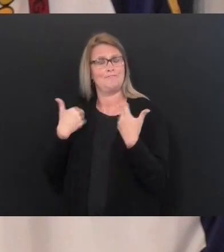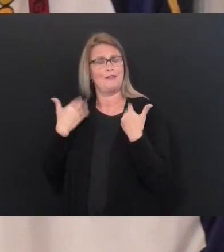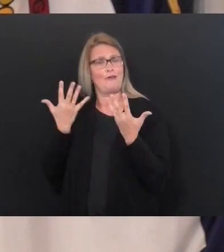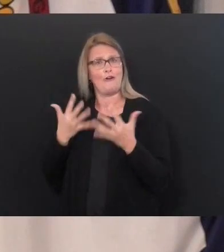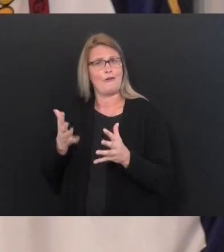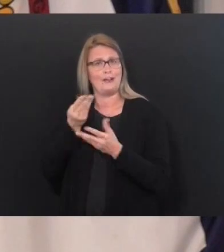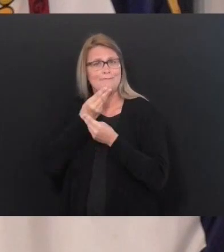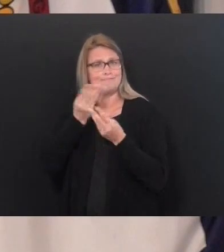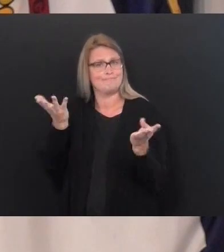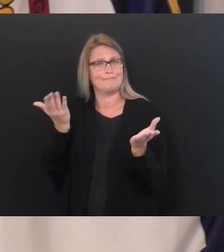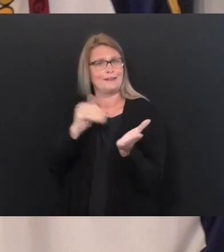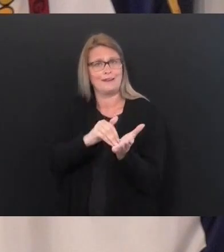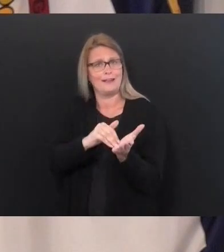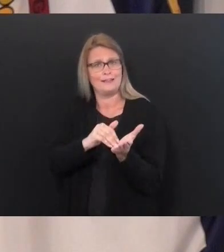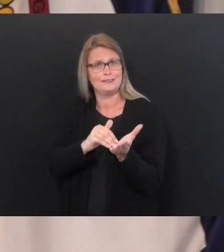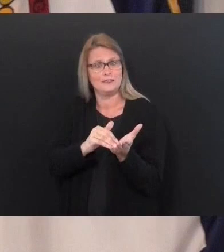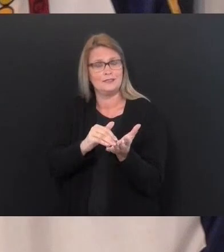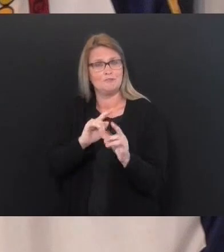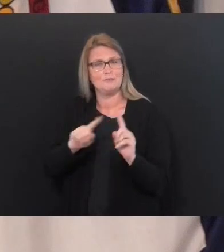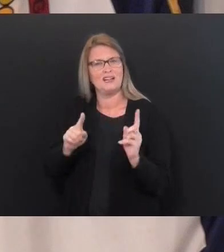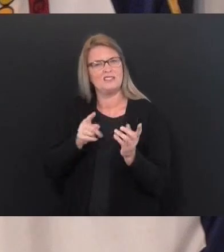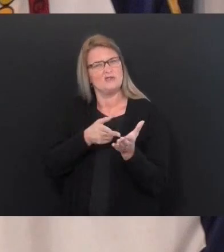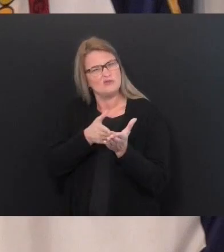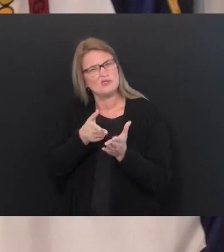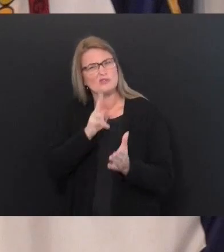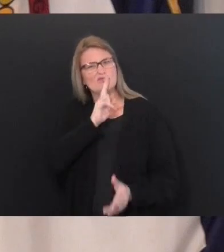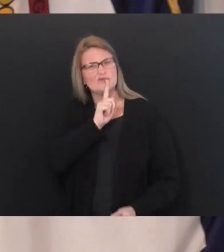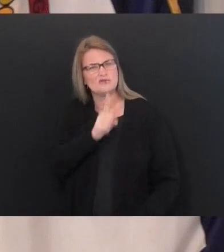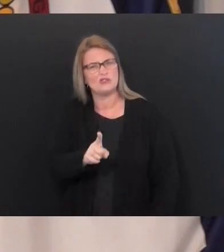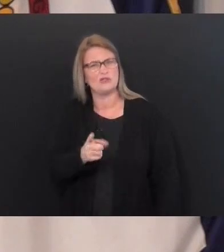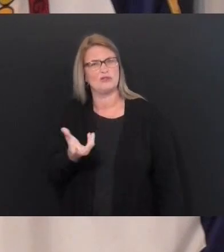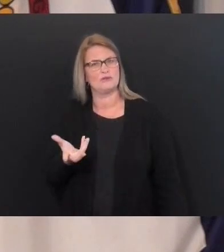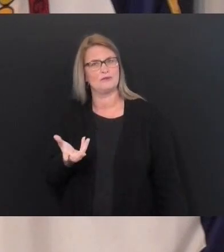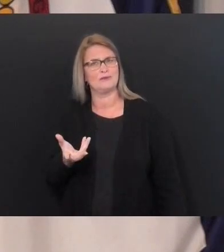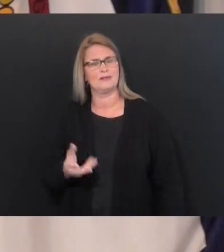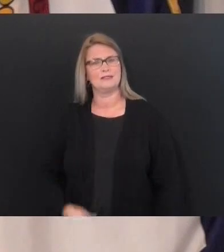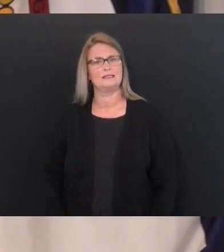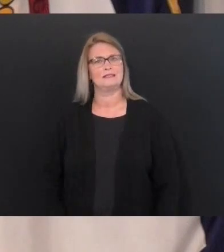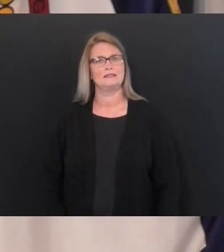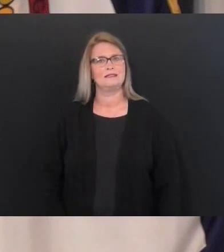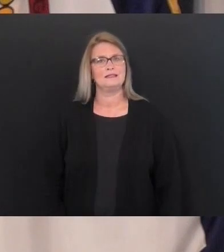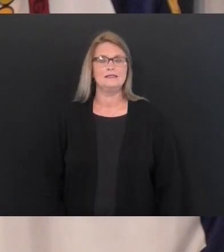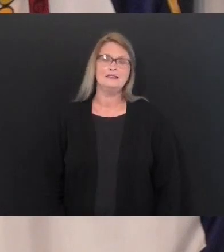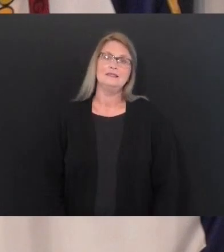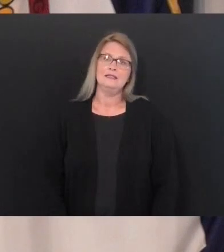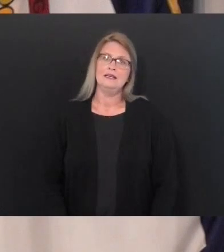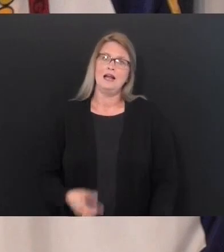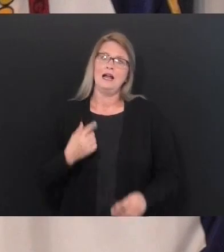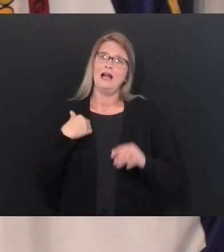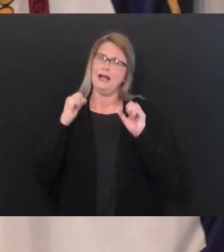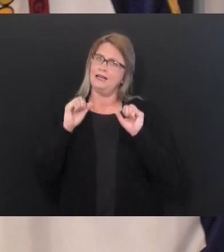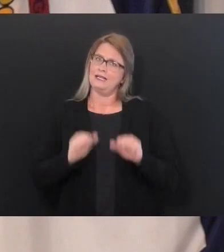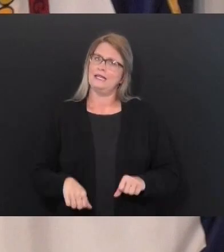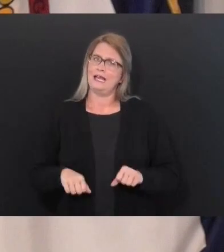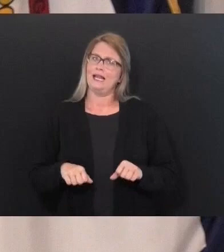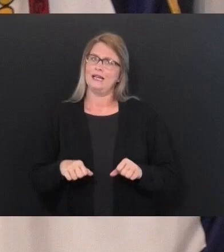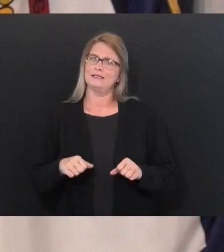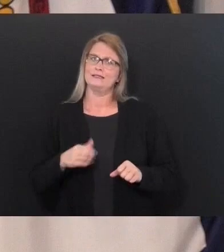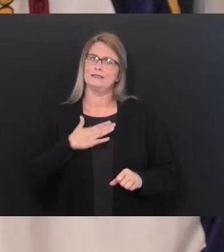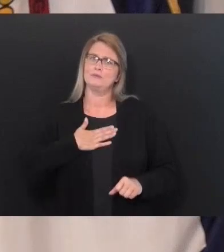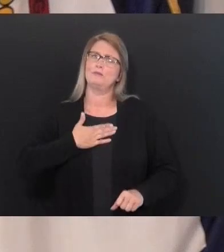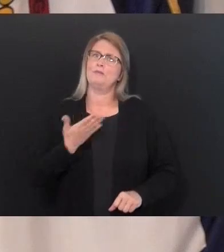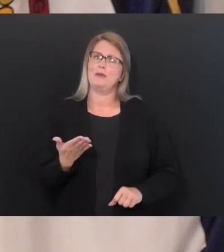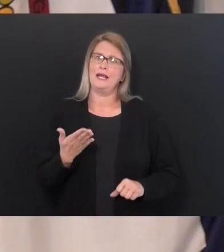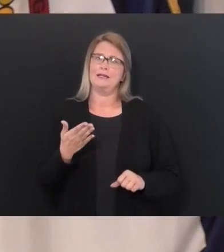over. But it's just true. And so I can tell you that through this terrible,